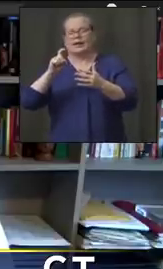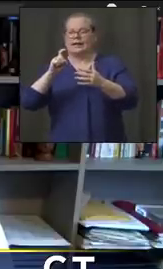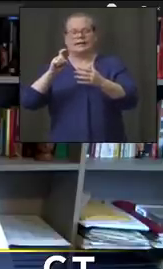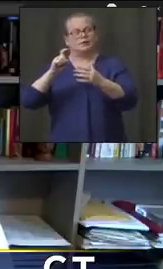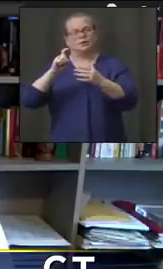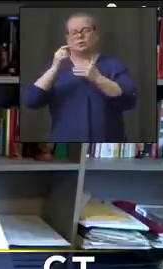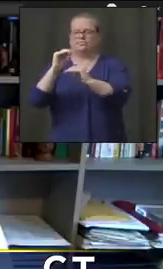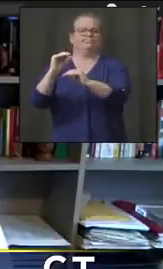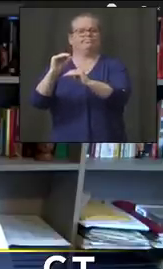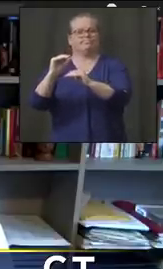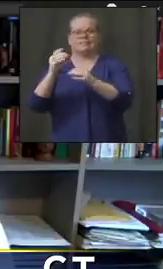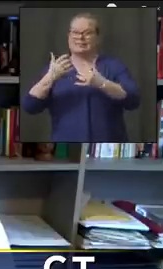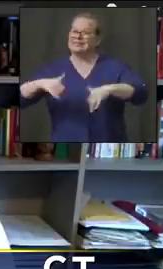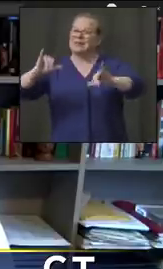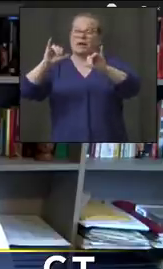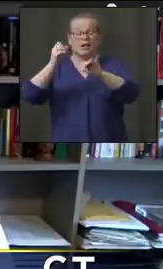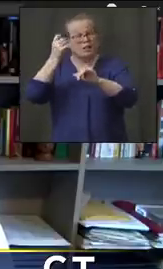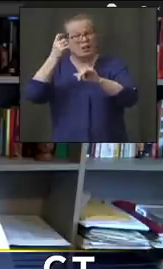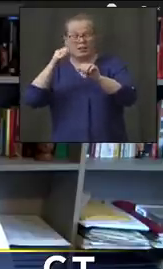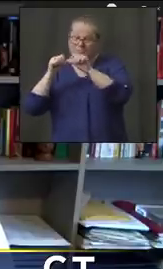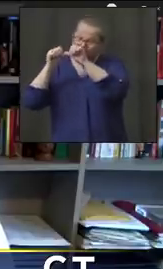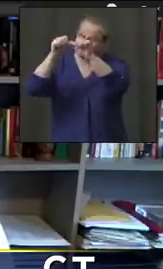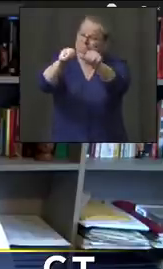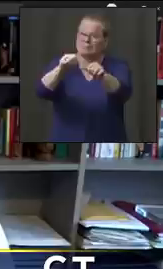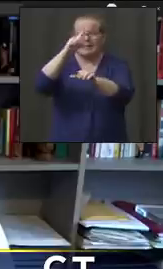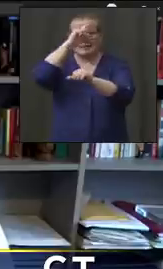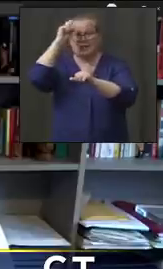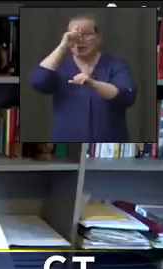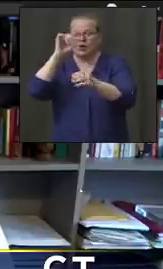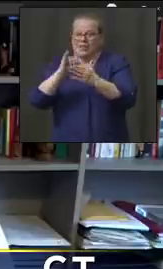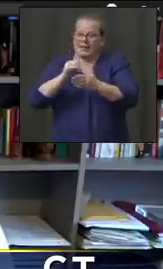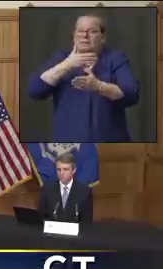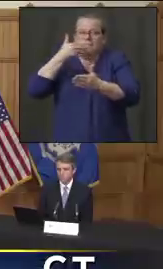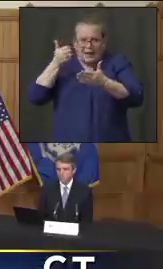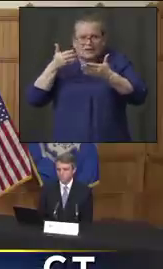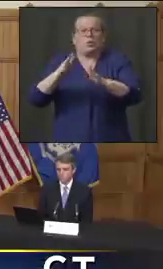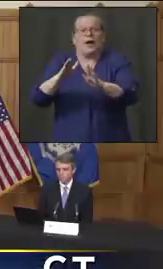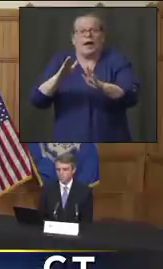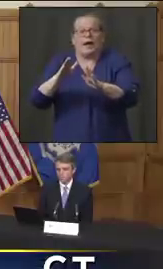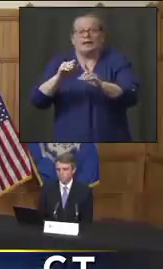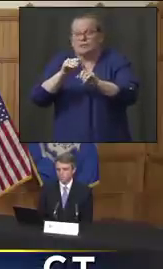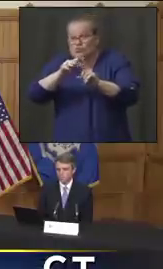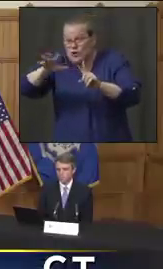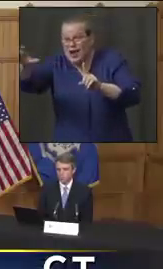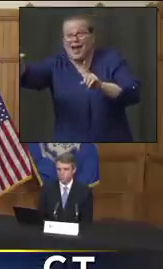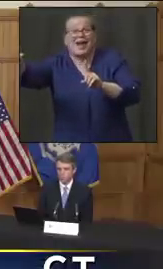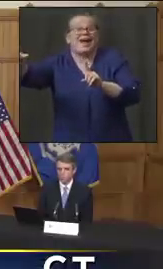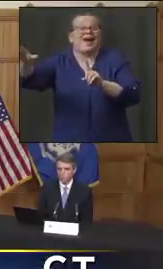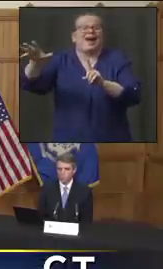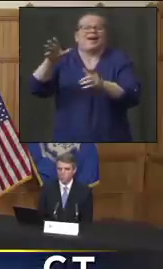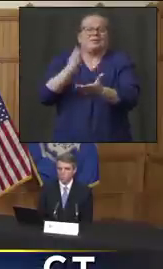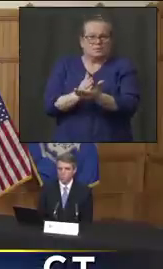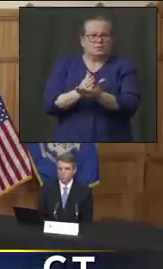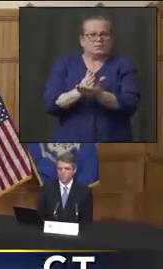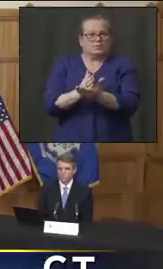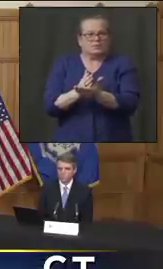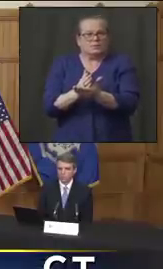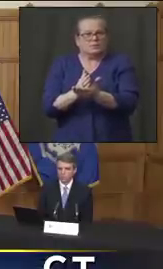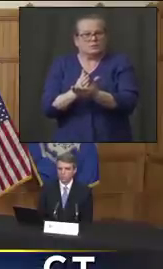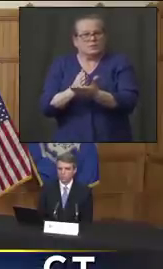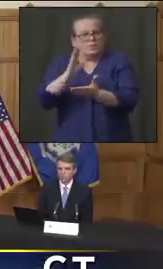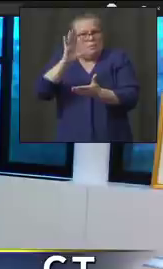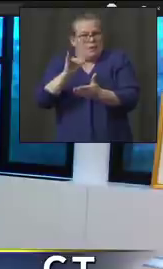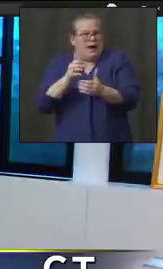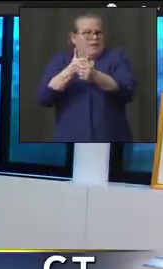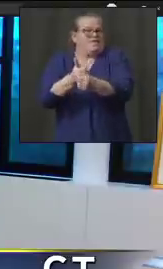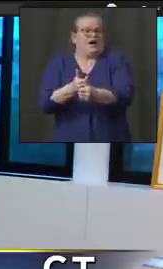or interventions to stop this virus. I think, Albert, it's safe to say that as part of the protocols we will